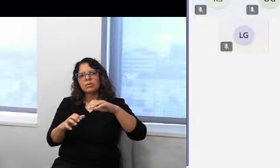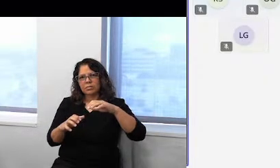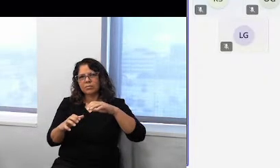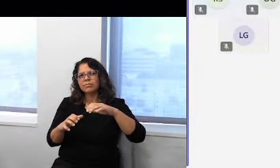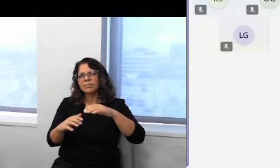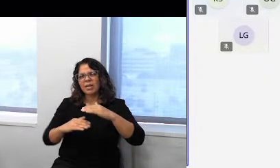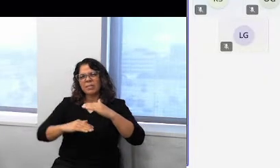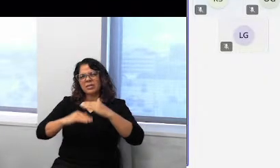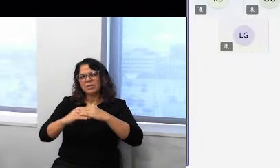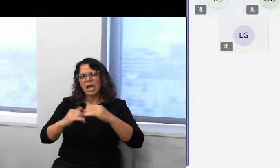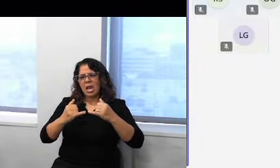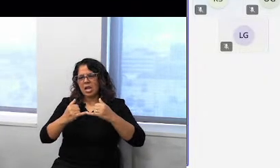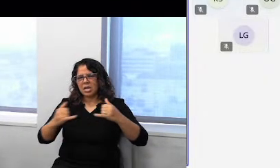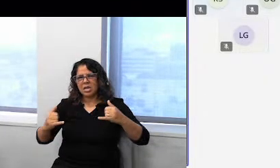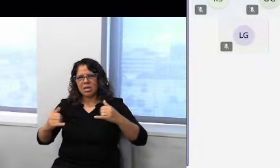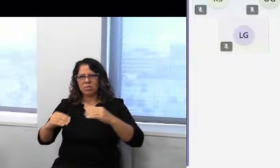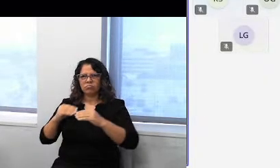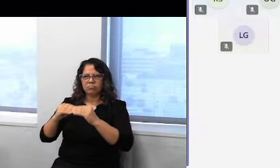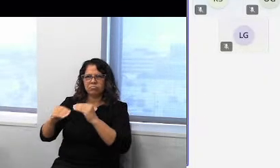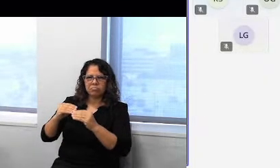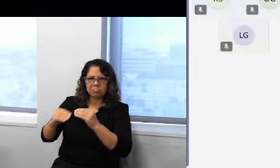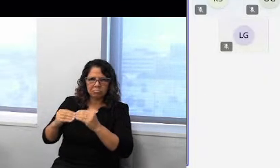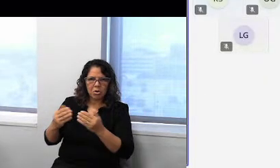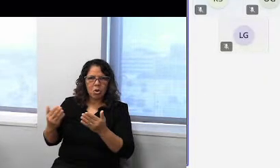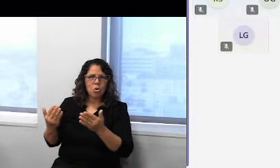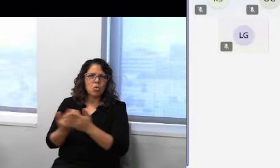service. Those were all examples you gave. Yes.